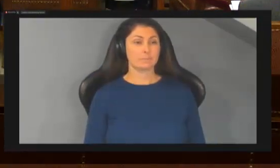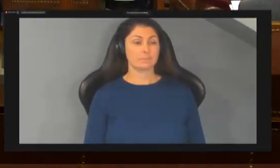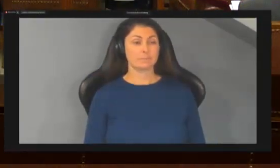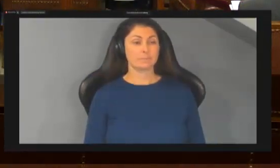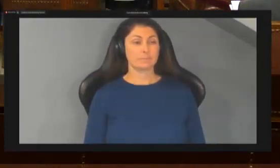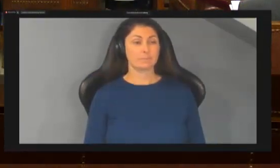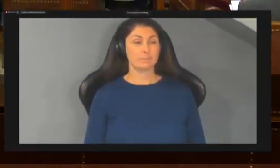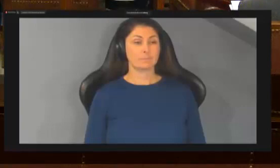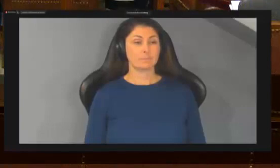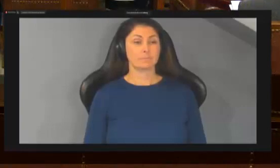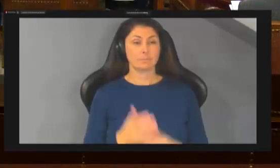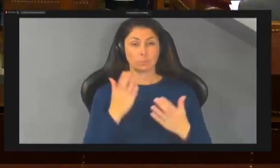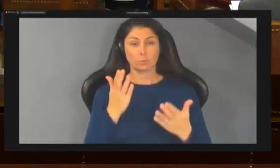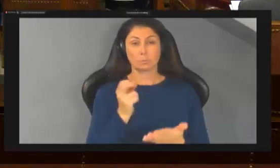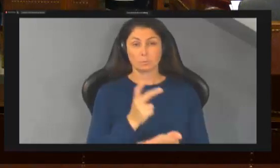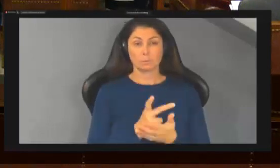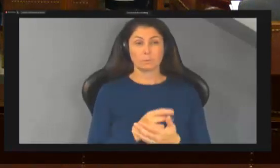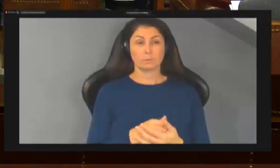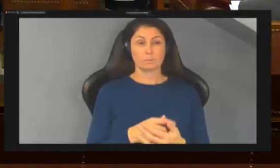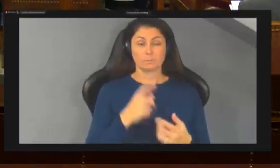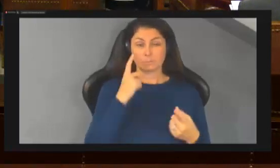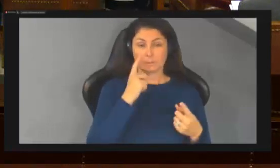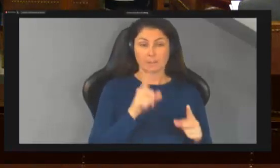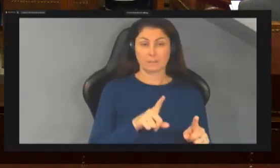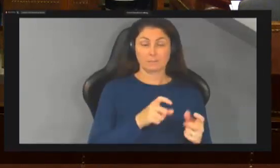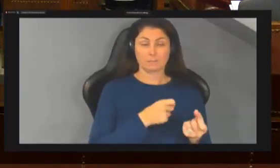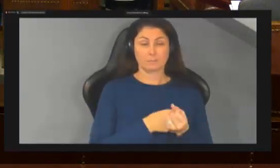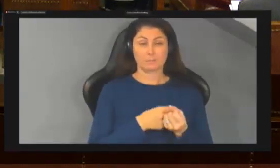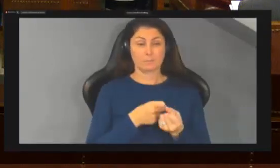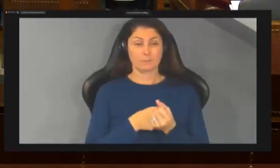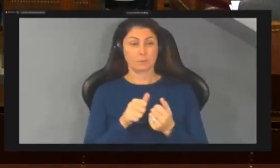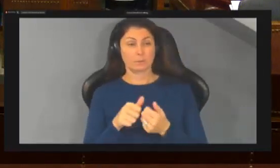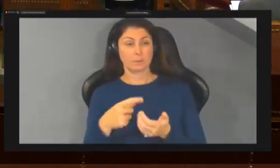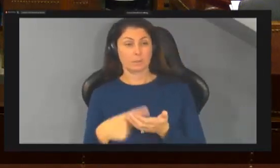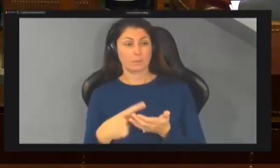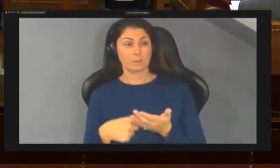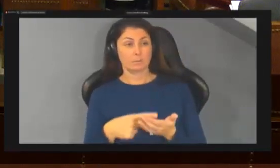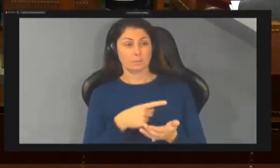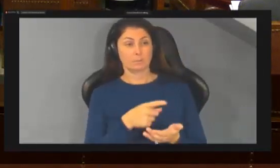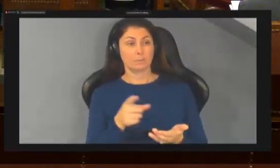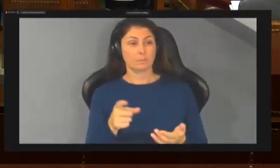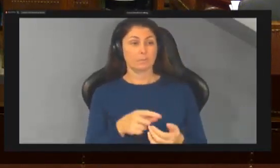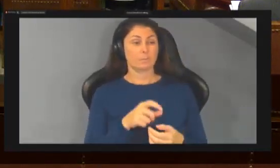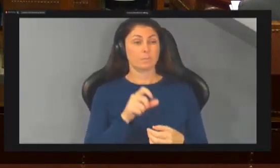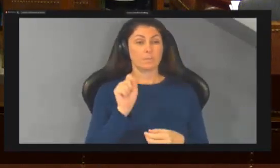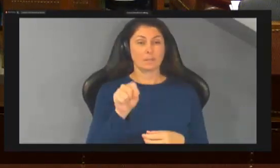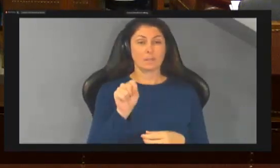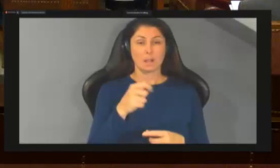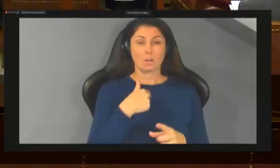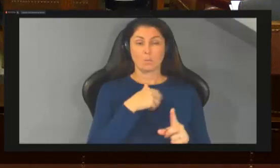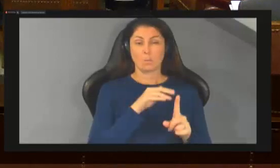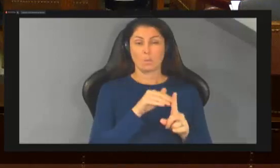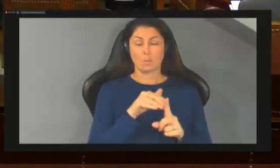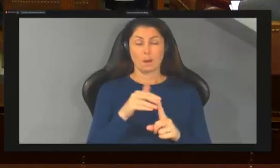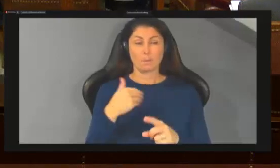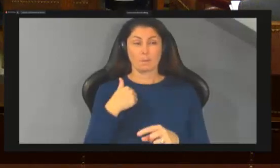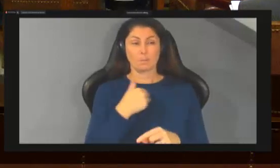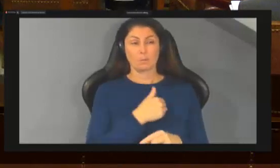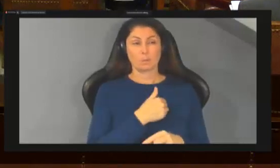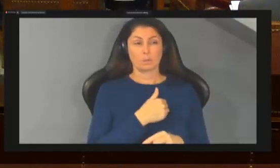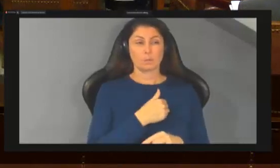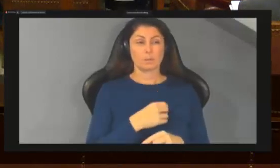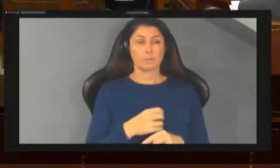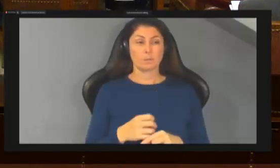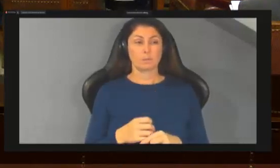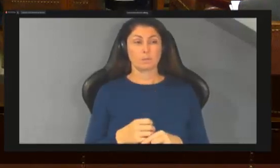Motion to approve. Second. Second with discussion, Councilman Coghill. Yeah, I just want to remind members,